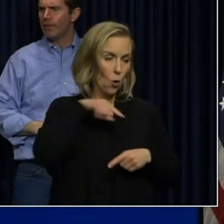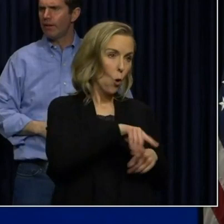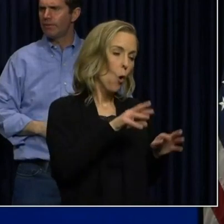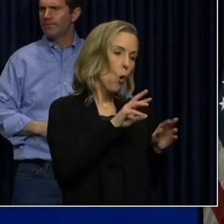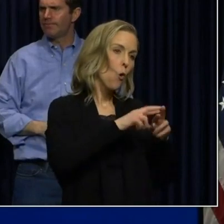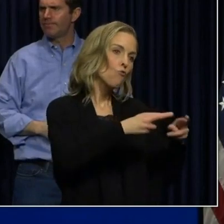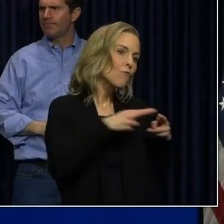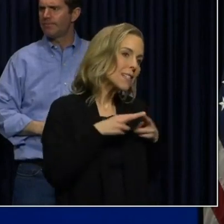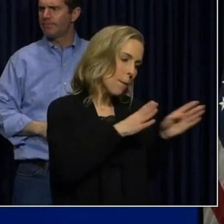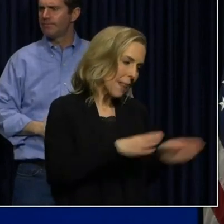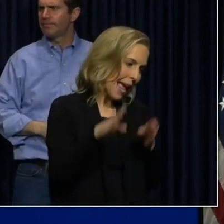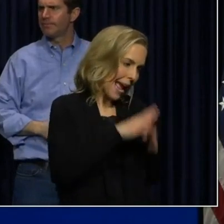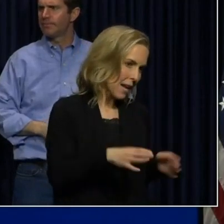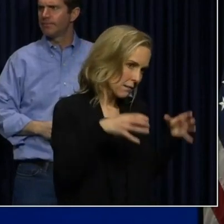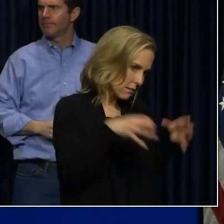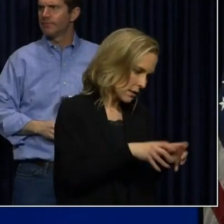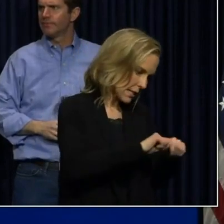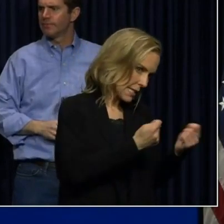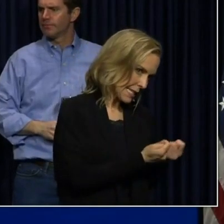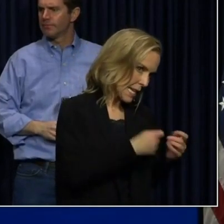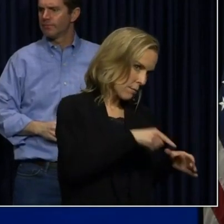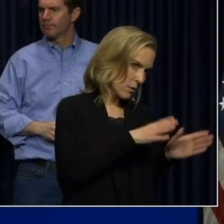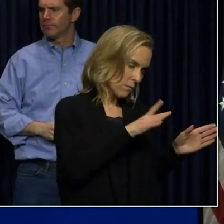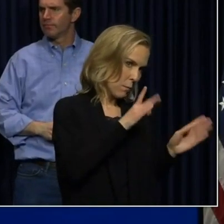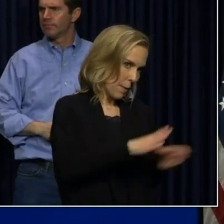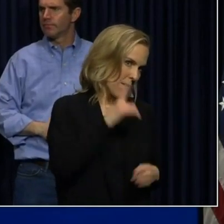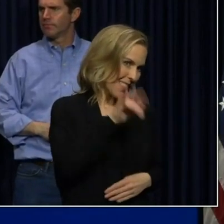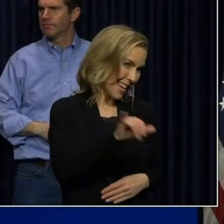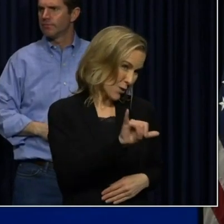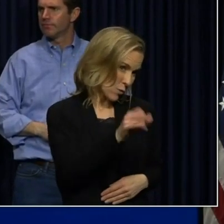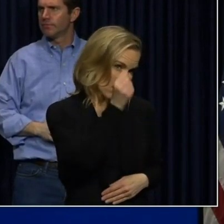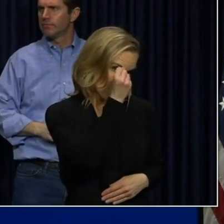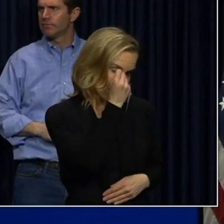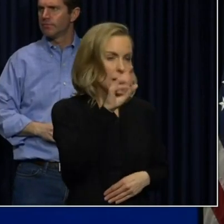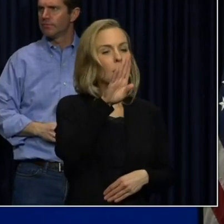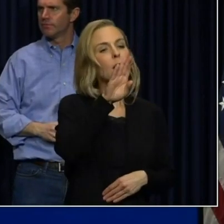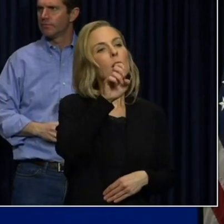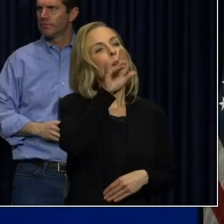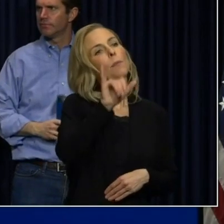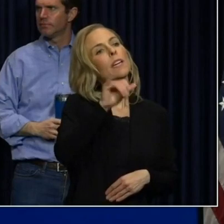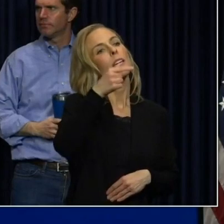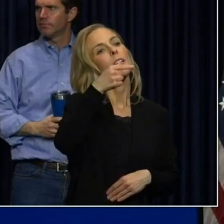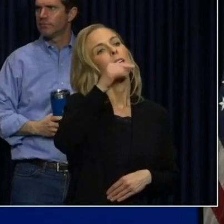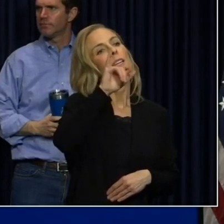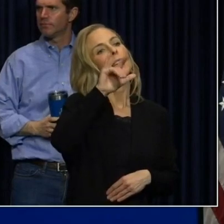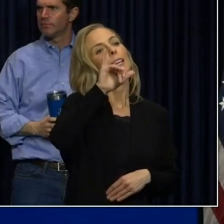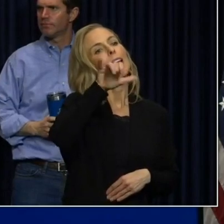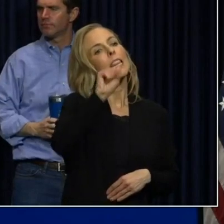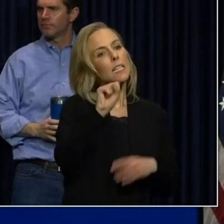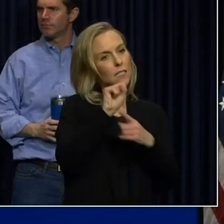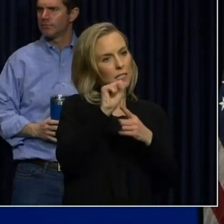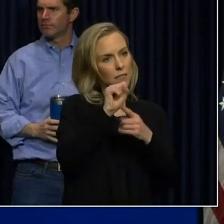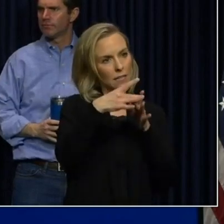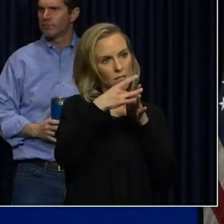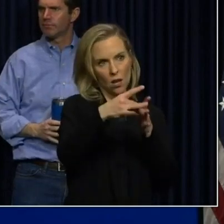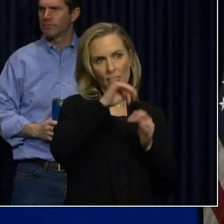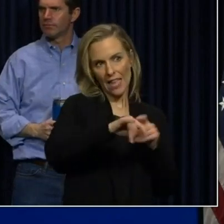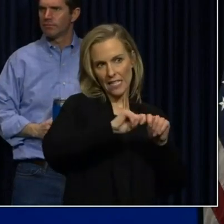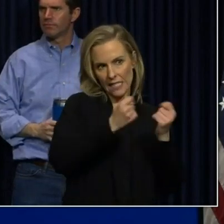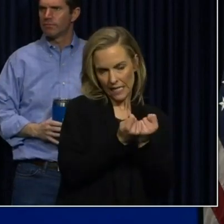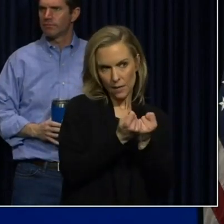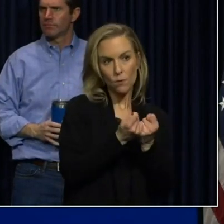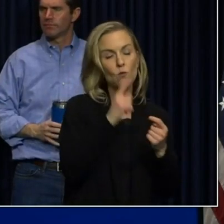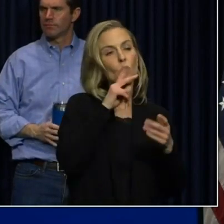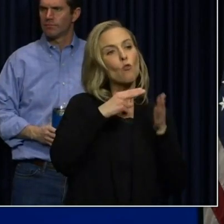state, we have a whole team that does that. So Becky Gillis is the head of that team, and she leads our unit of the